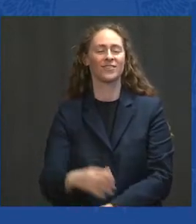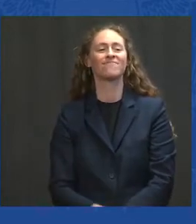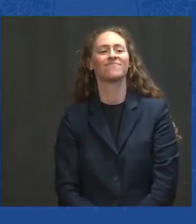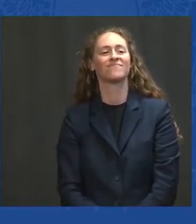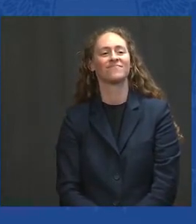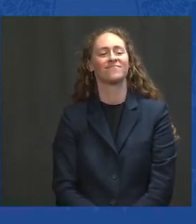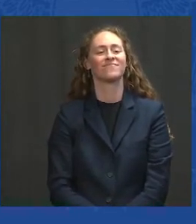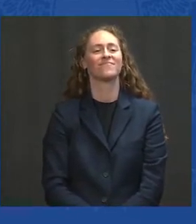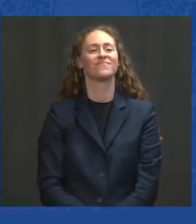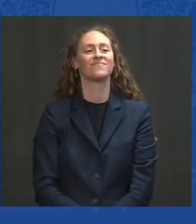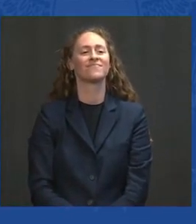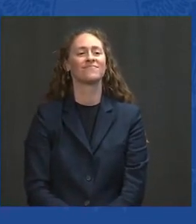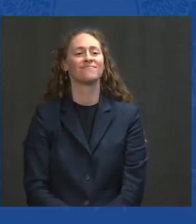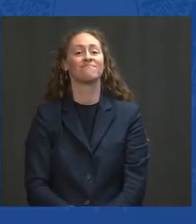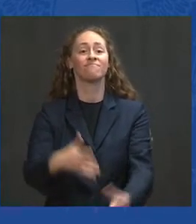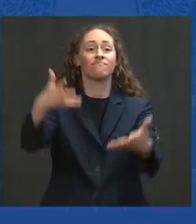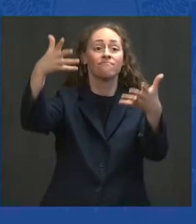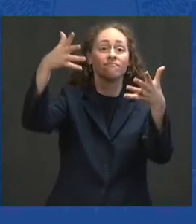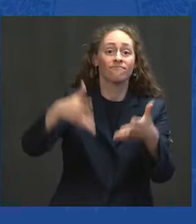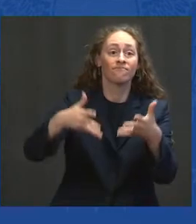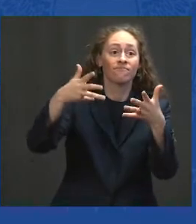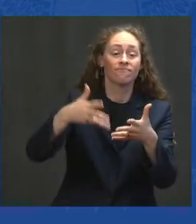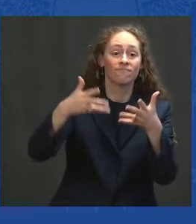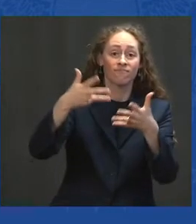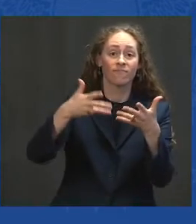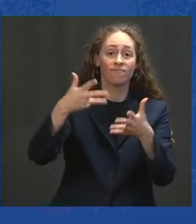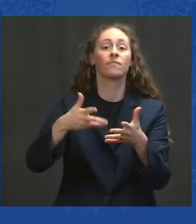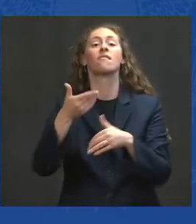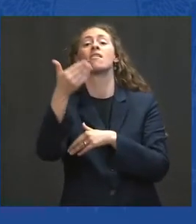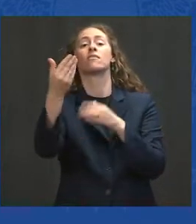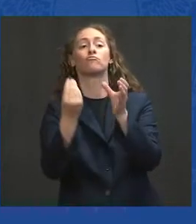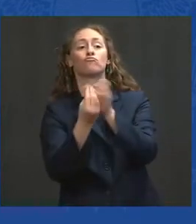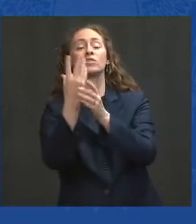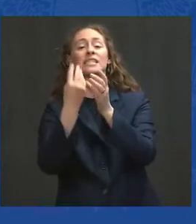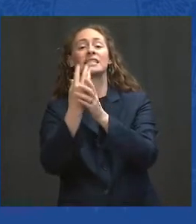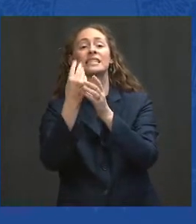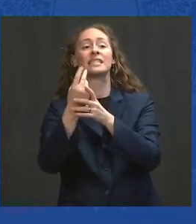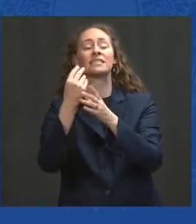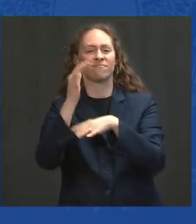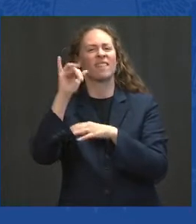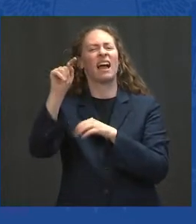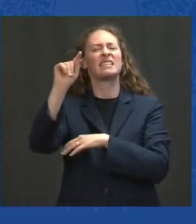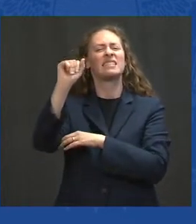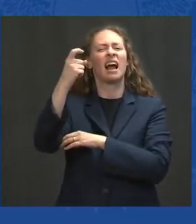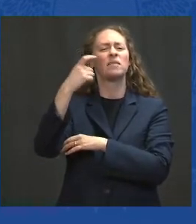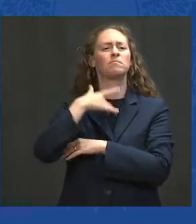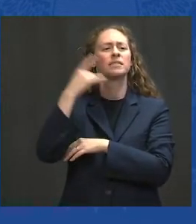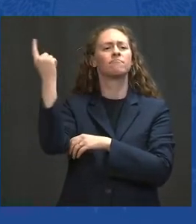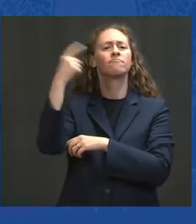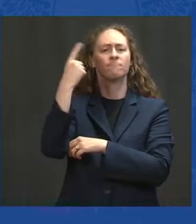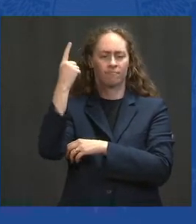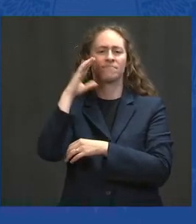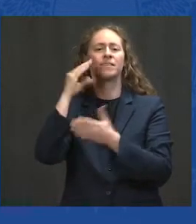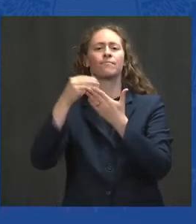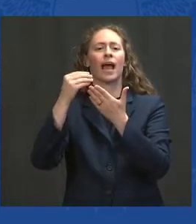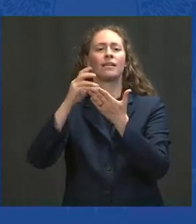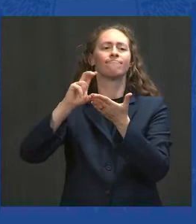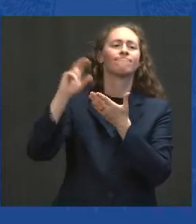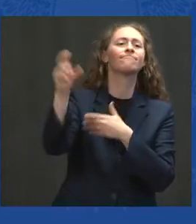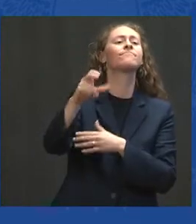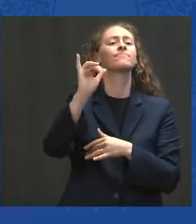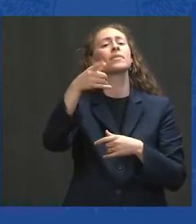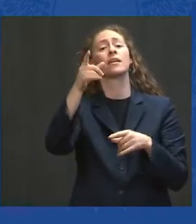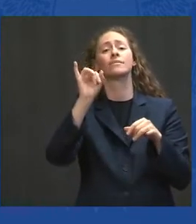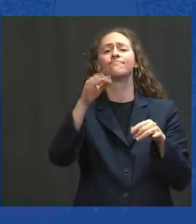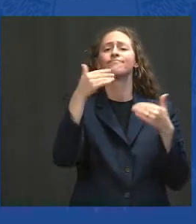of the payment next spring around tax day. Now, if you file taxes electronically, you can go to your bank